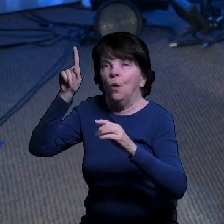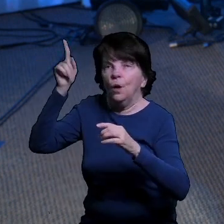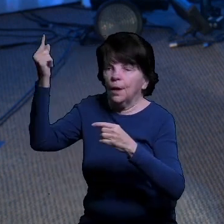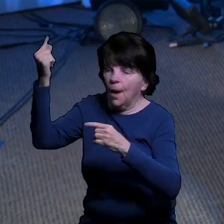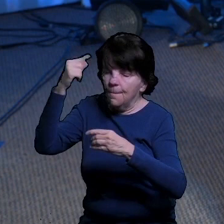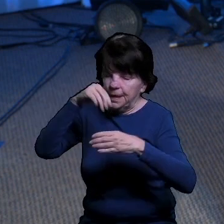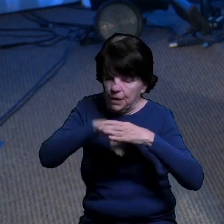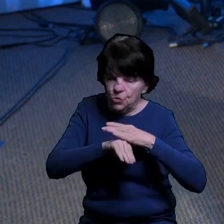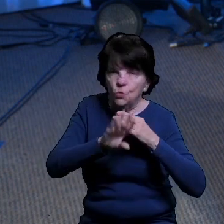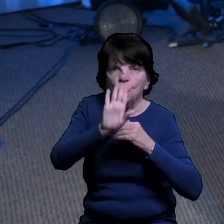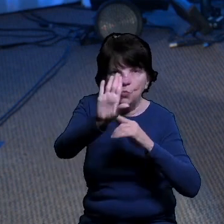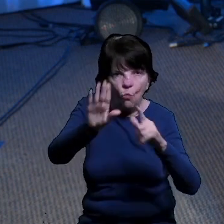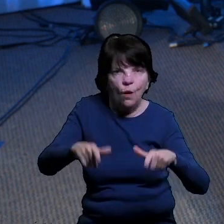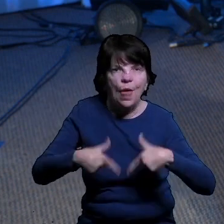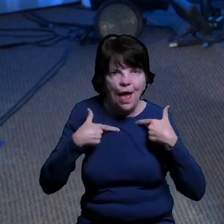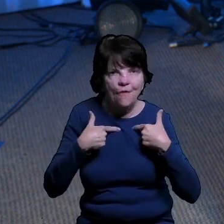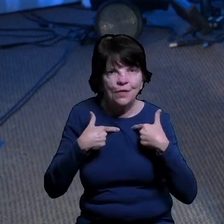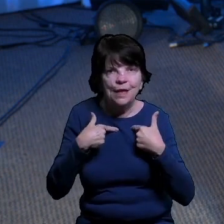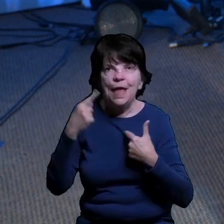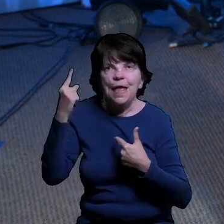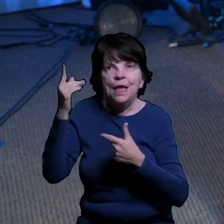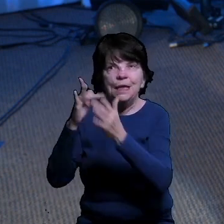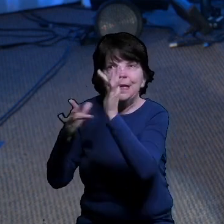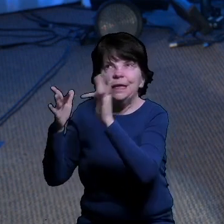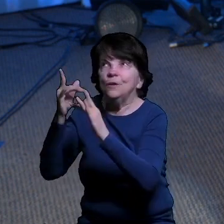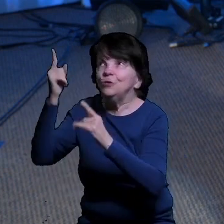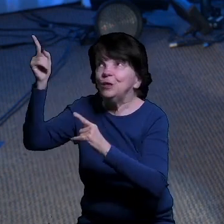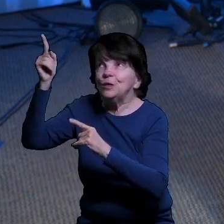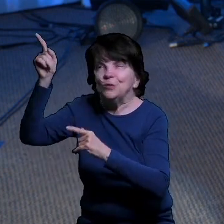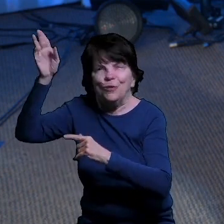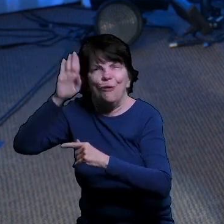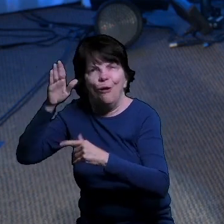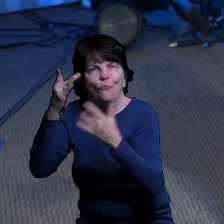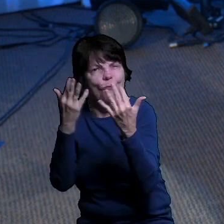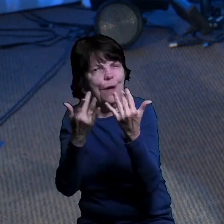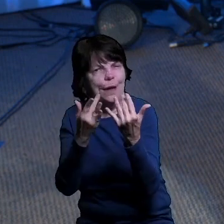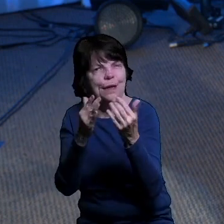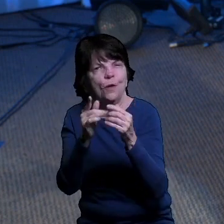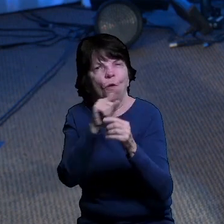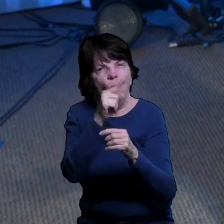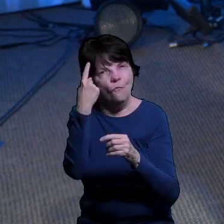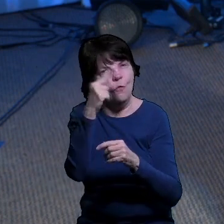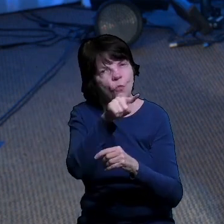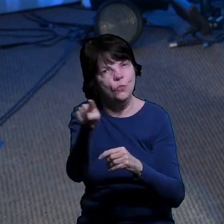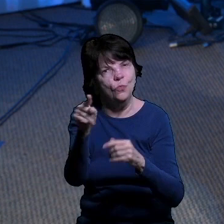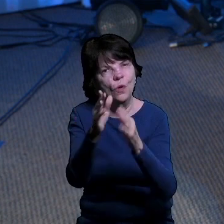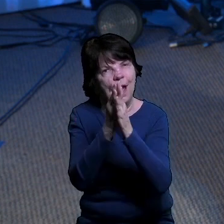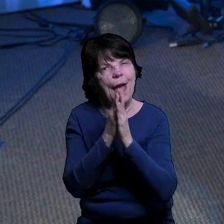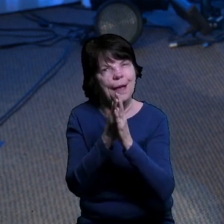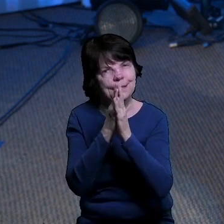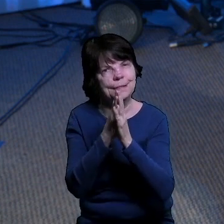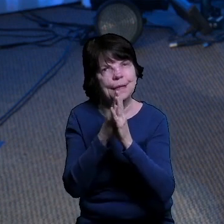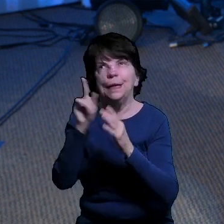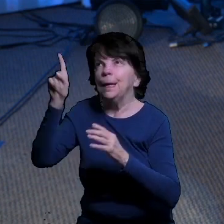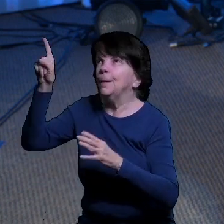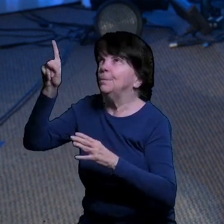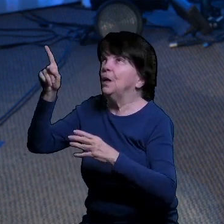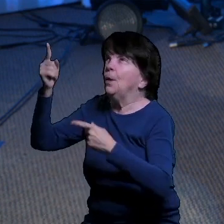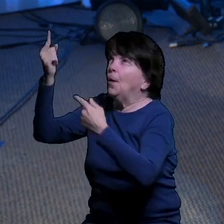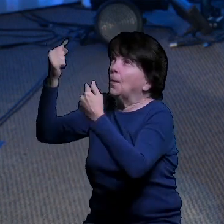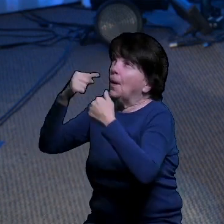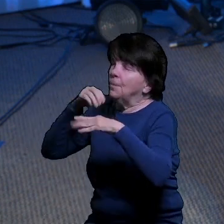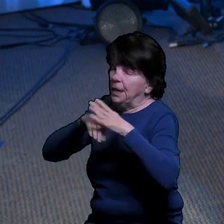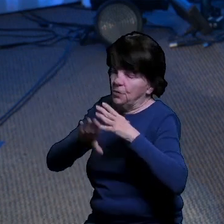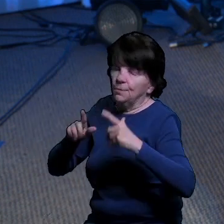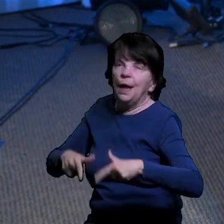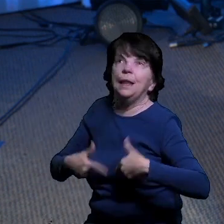you. He's just waiting for you to ask. So today, make the ask. Ask the Lord